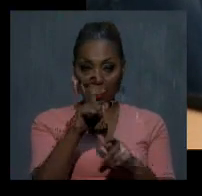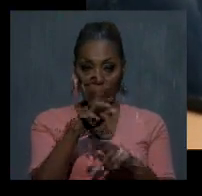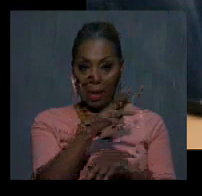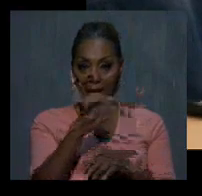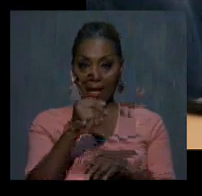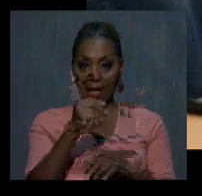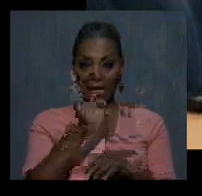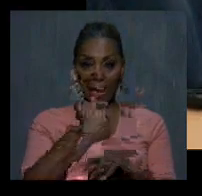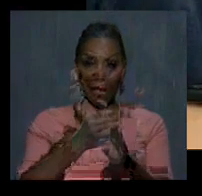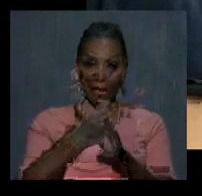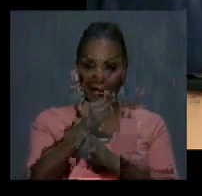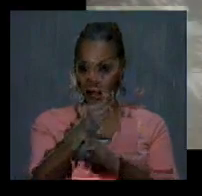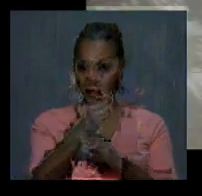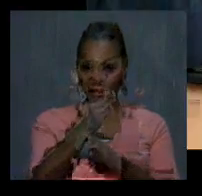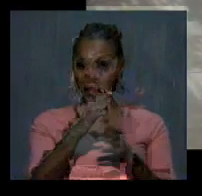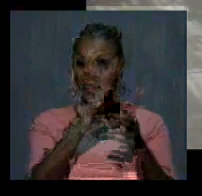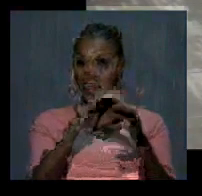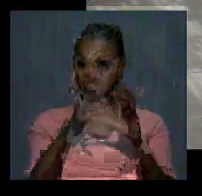network.